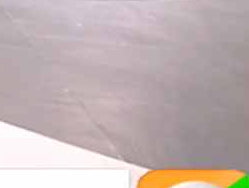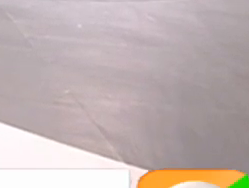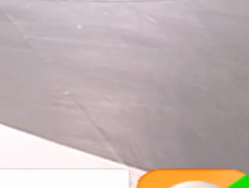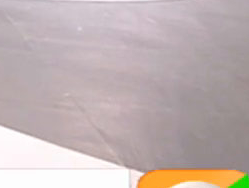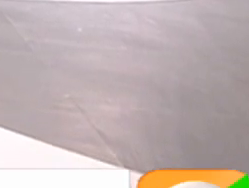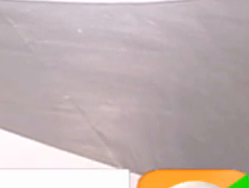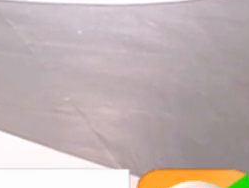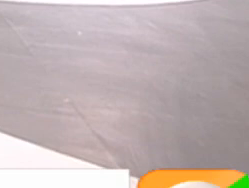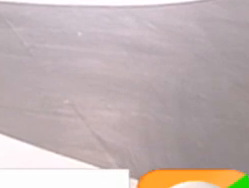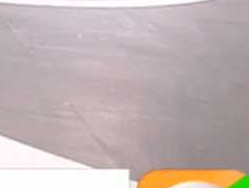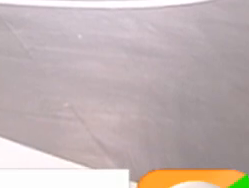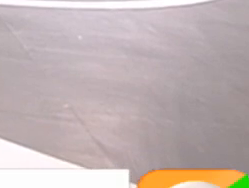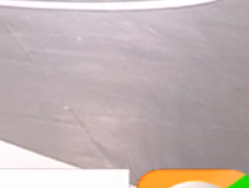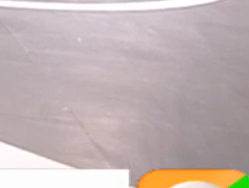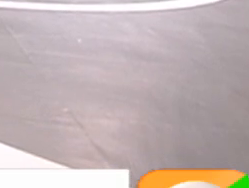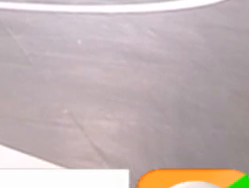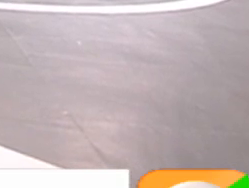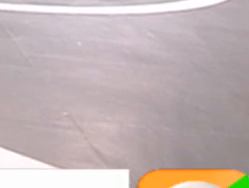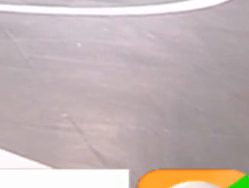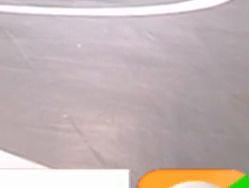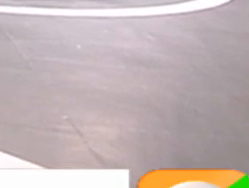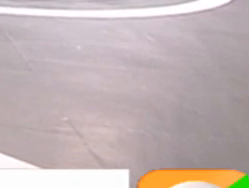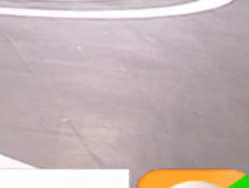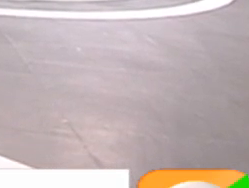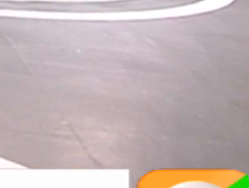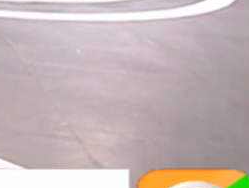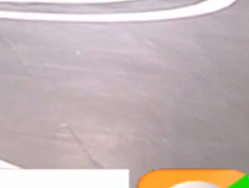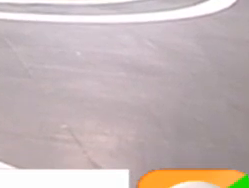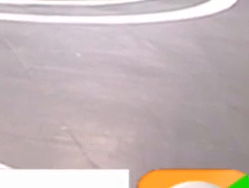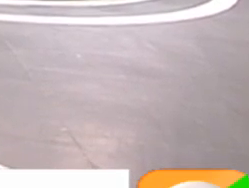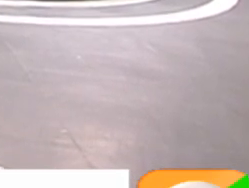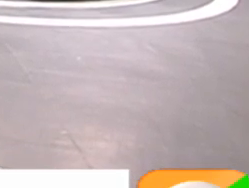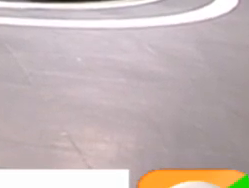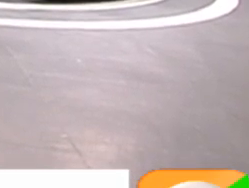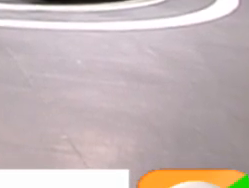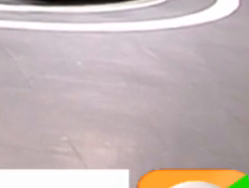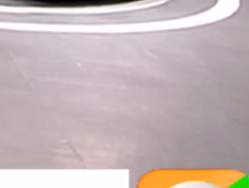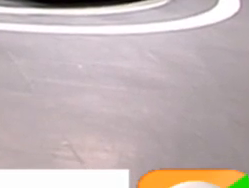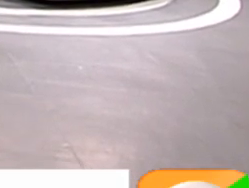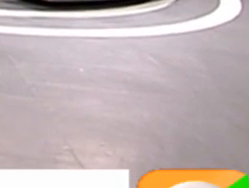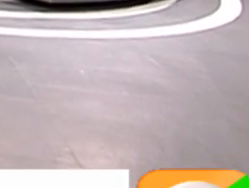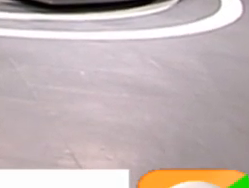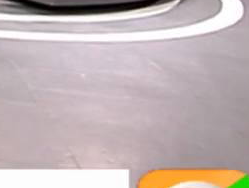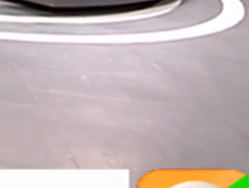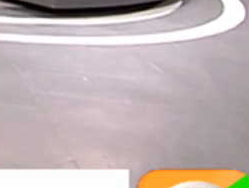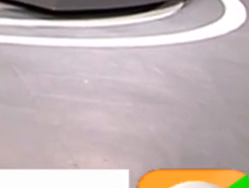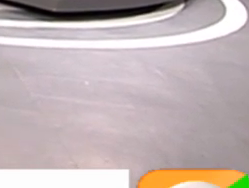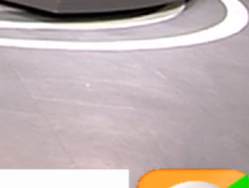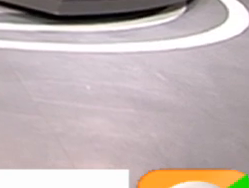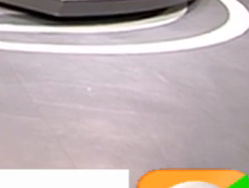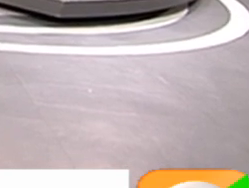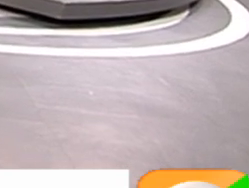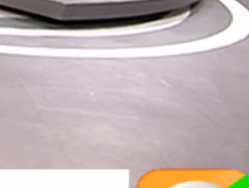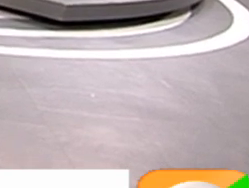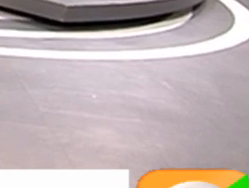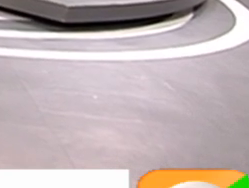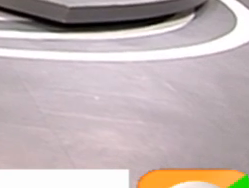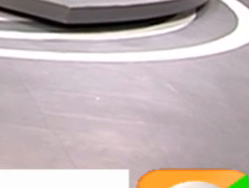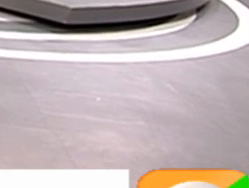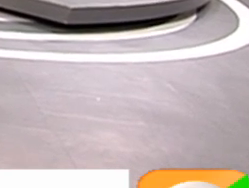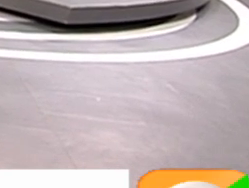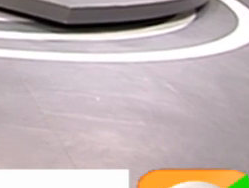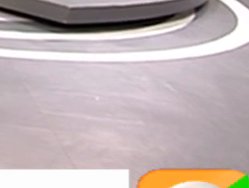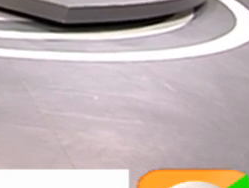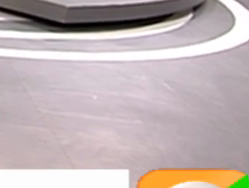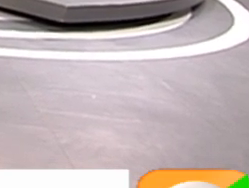of those people that we are talking about actually live in Eastleigh? I was looking at some statistics today that show about 100,000 people come to Eastleigh almost on a